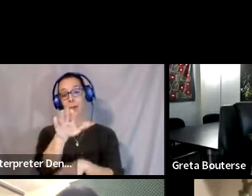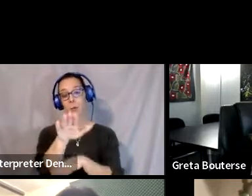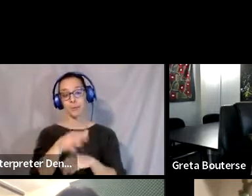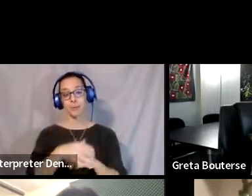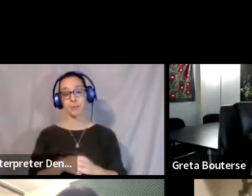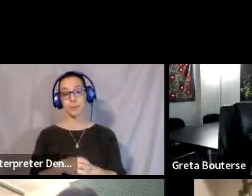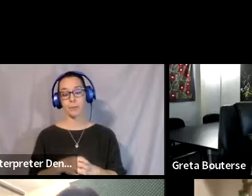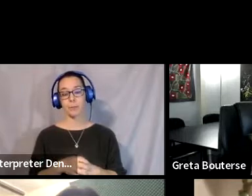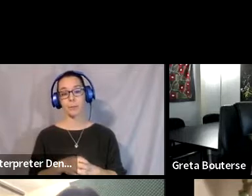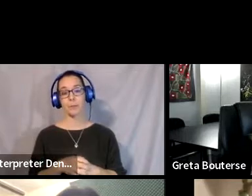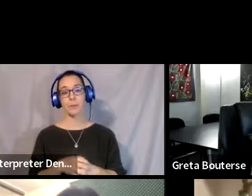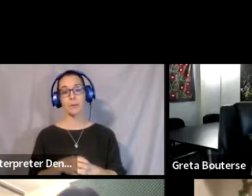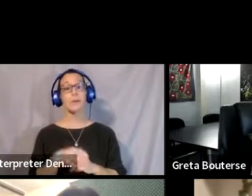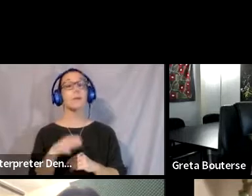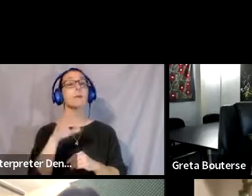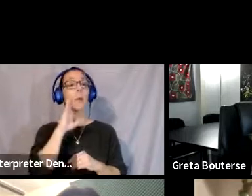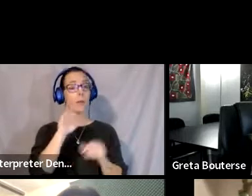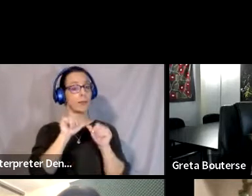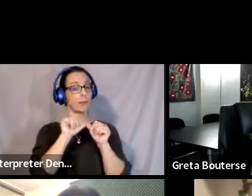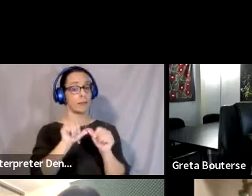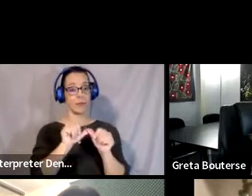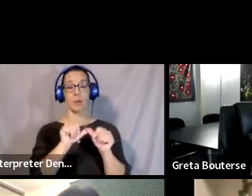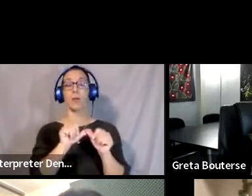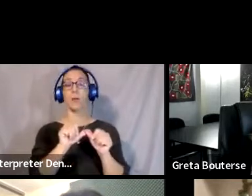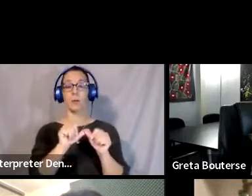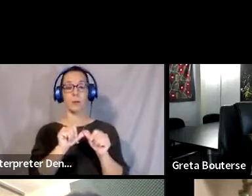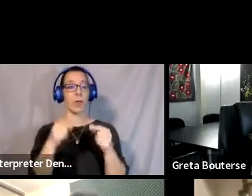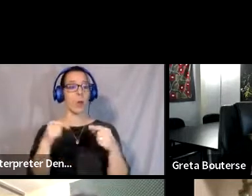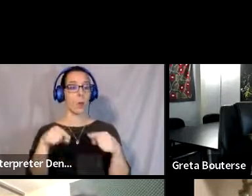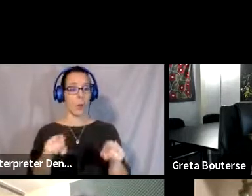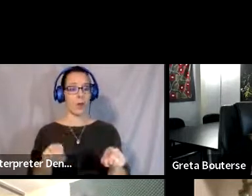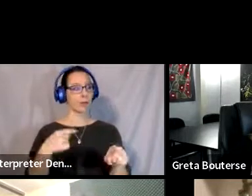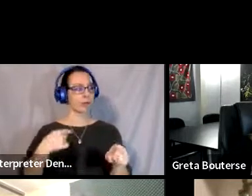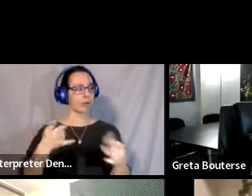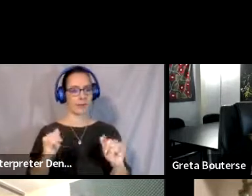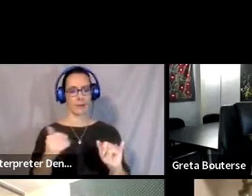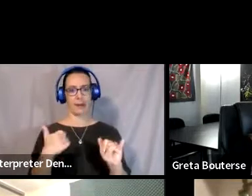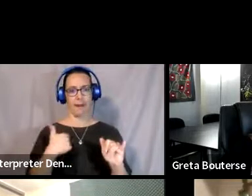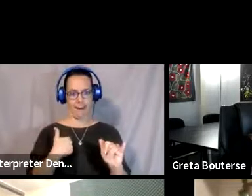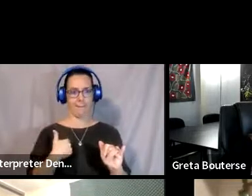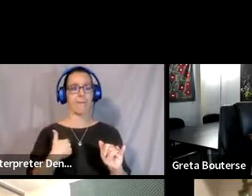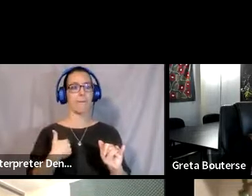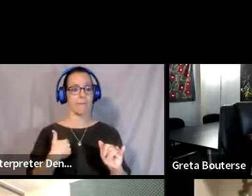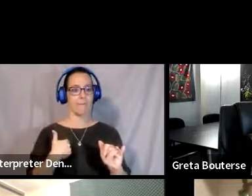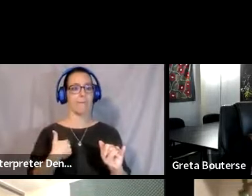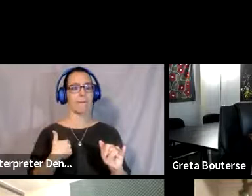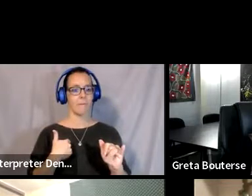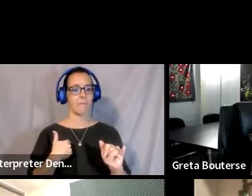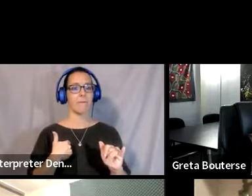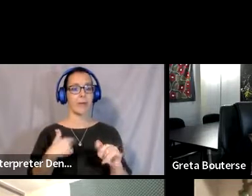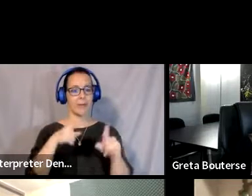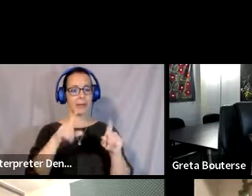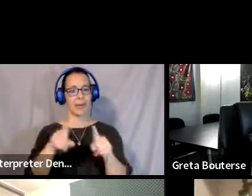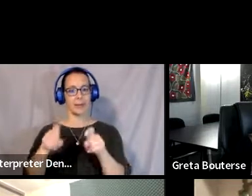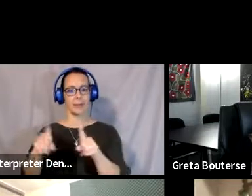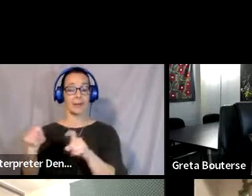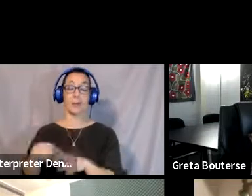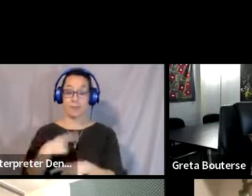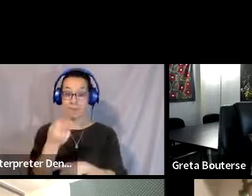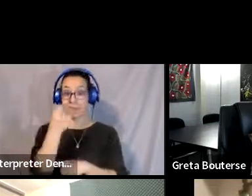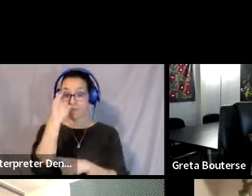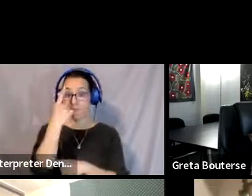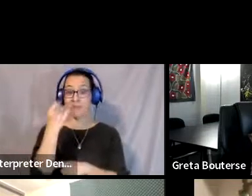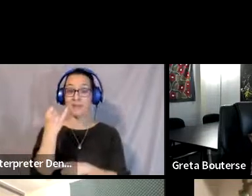That will continue as long as supplies last. You know that if you're out there in the marketplace, that these